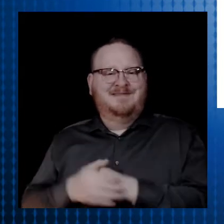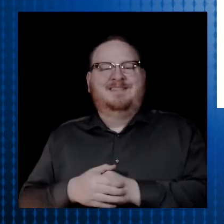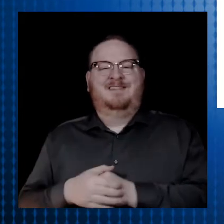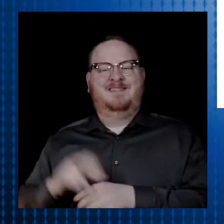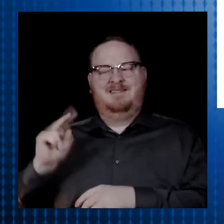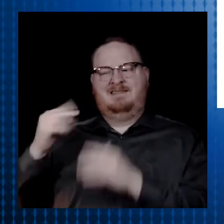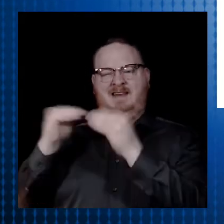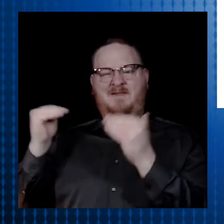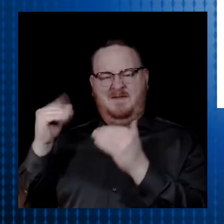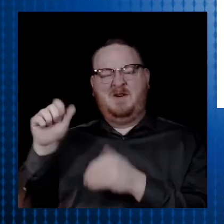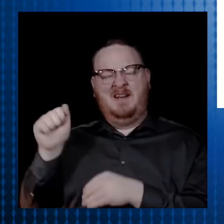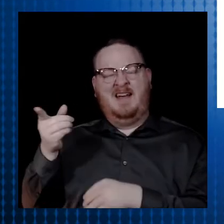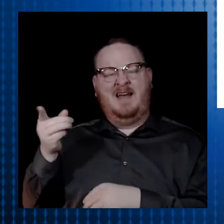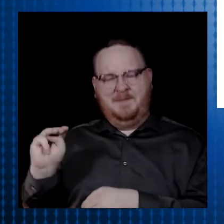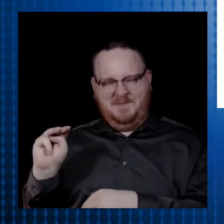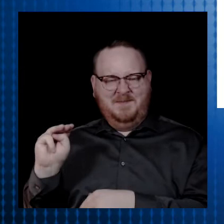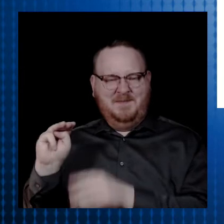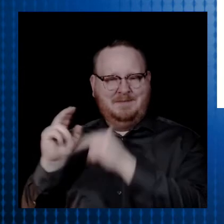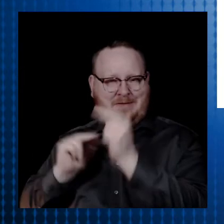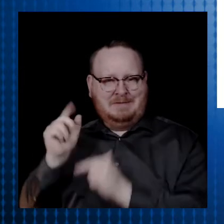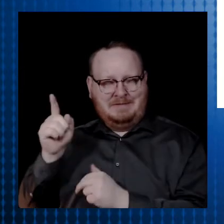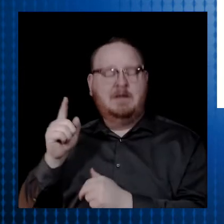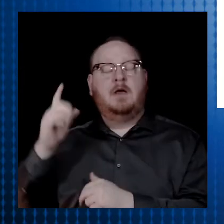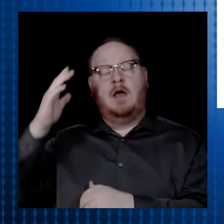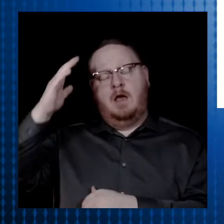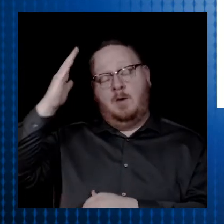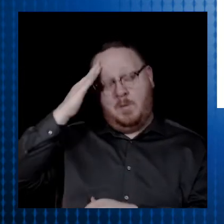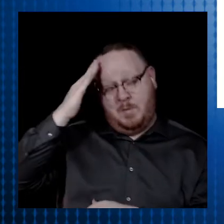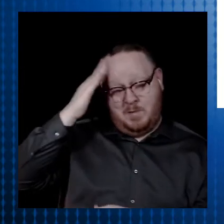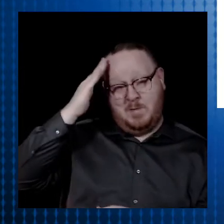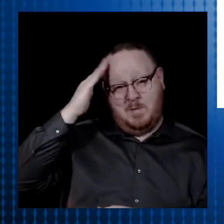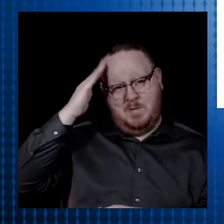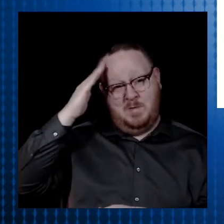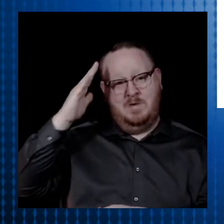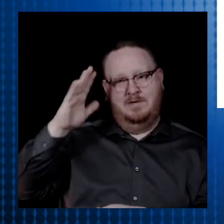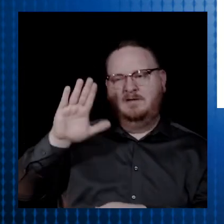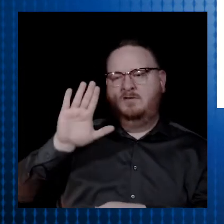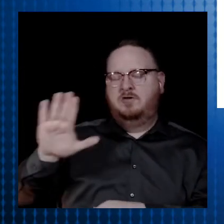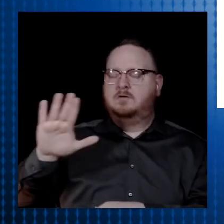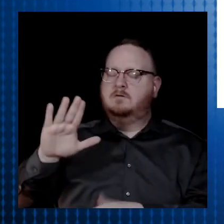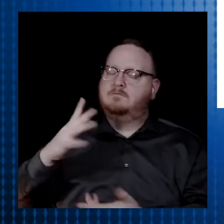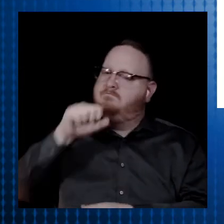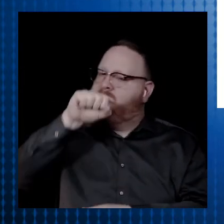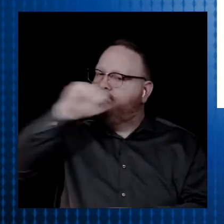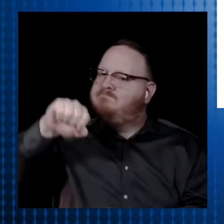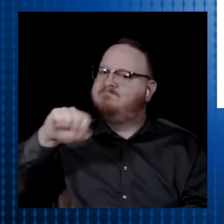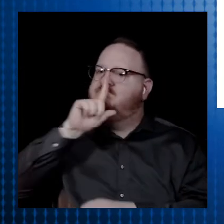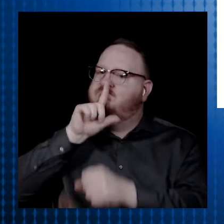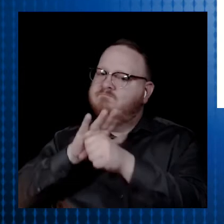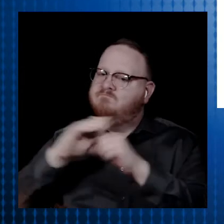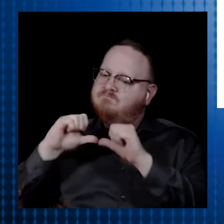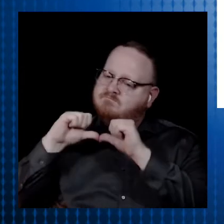the administration building. So I know her level of love and dedication for